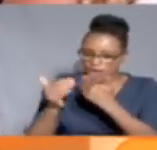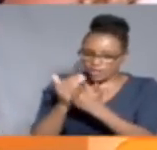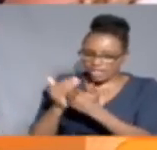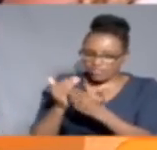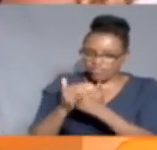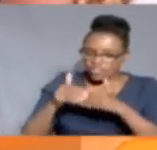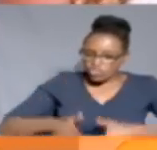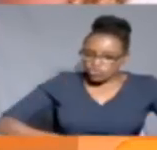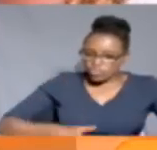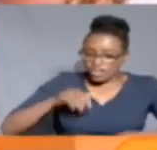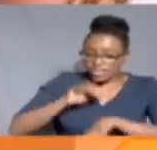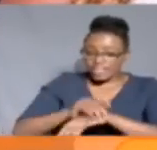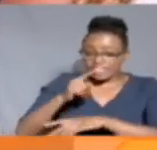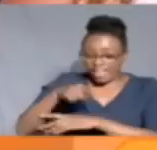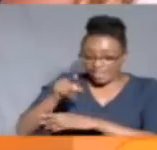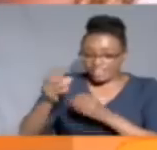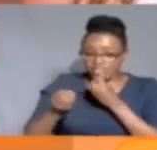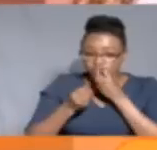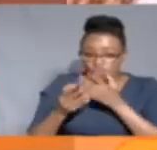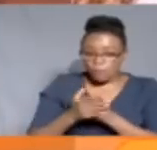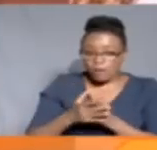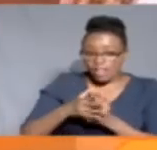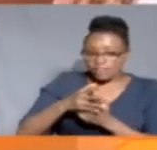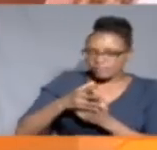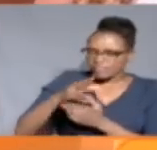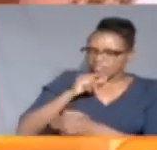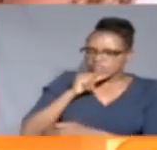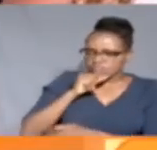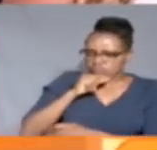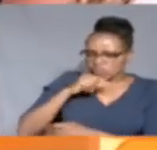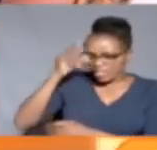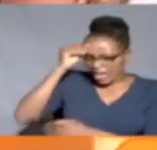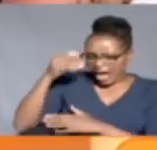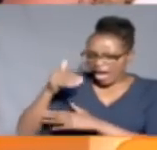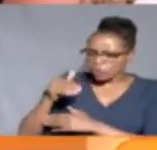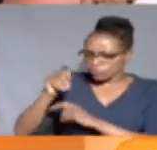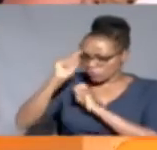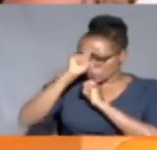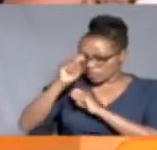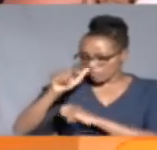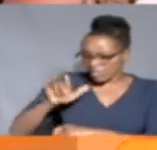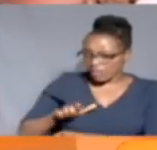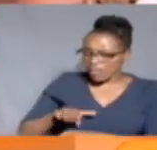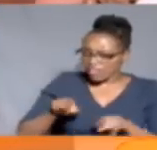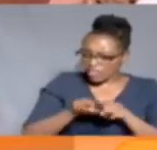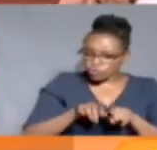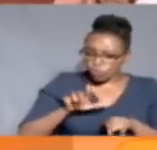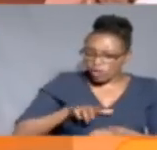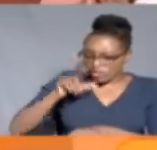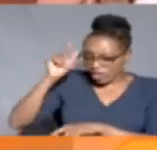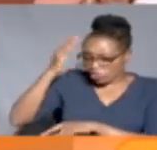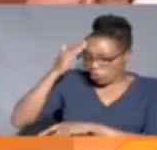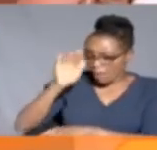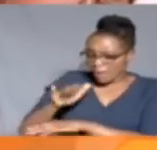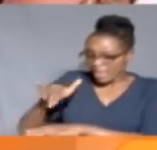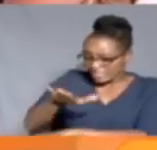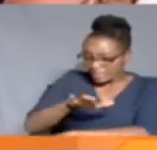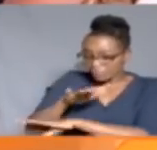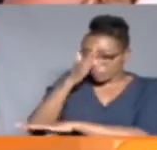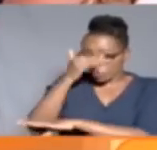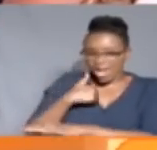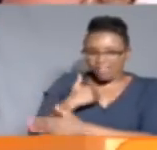youth get the right information, they learn, even the boys learn how to respect the ladies. Yeah. and the ladies also know their space, so that there is